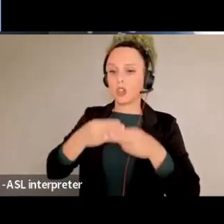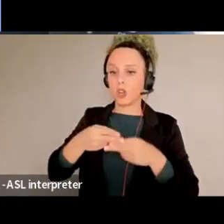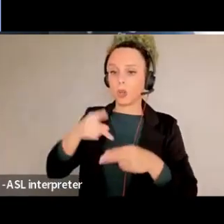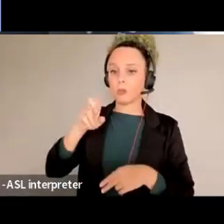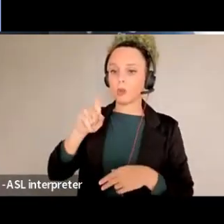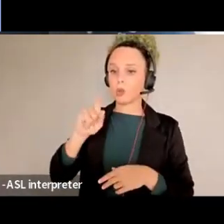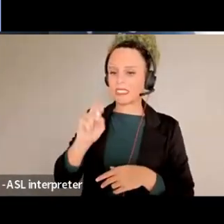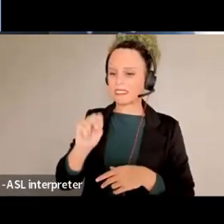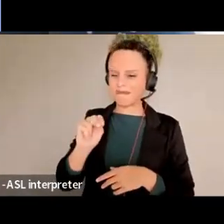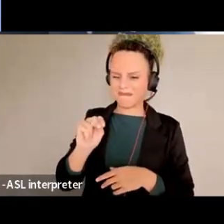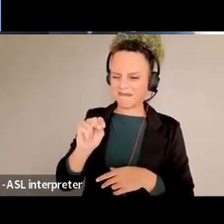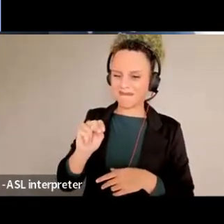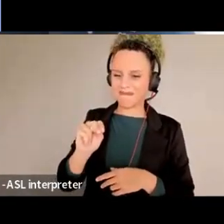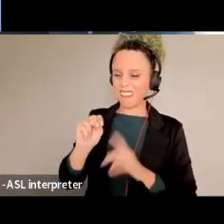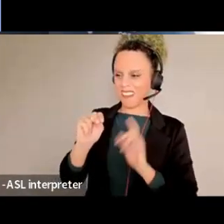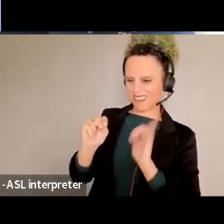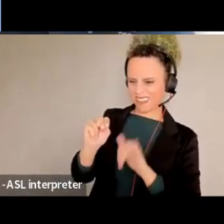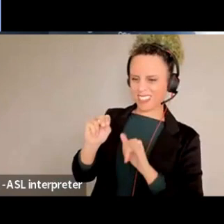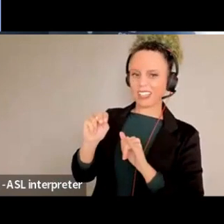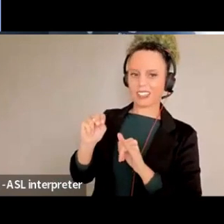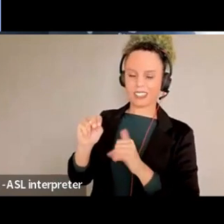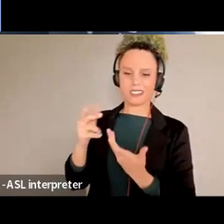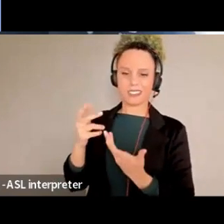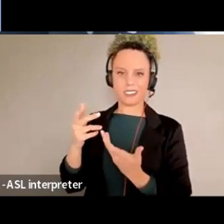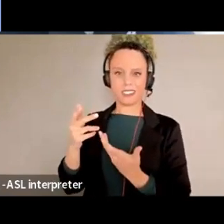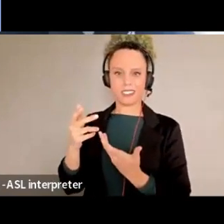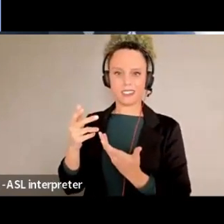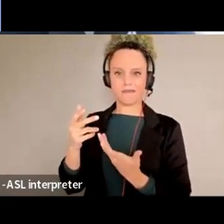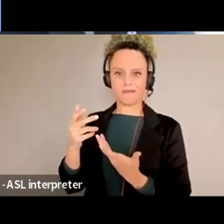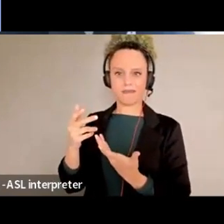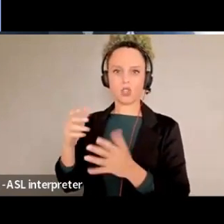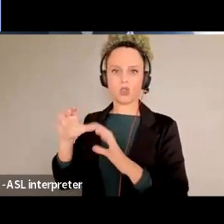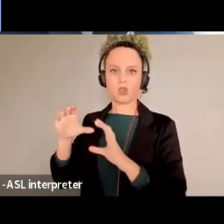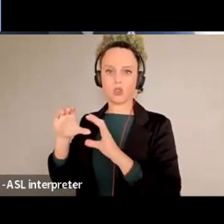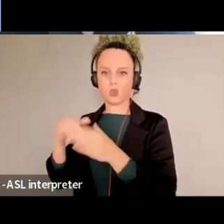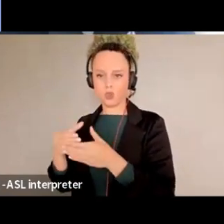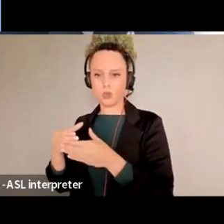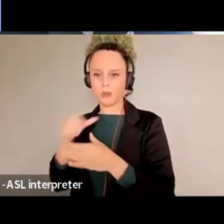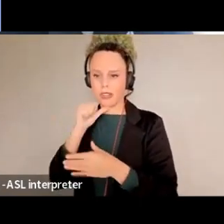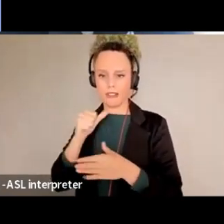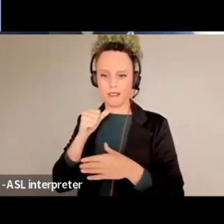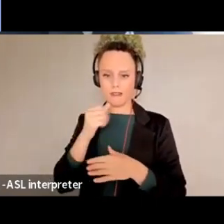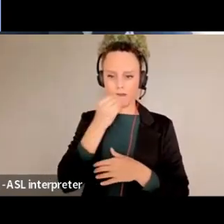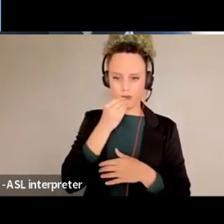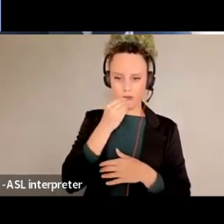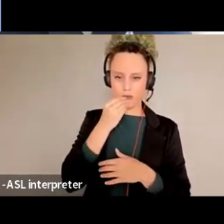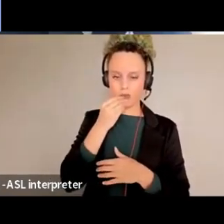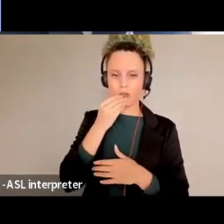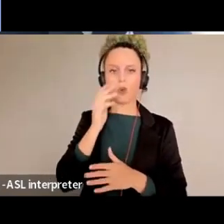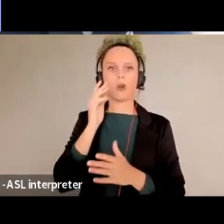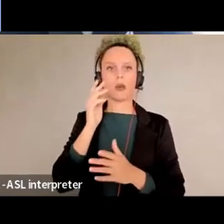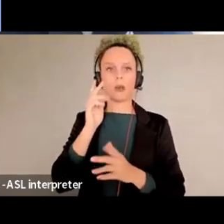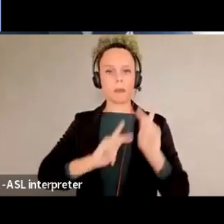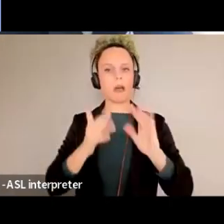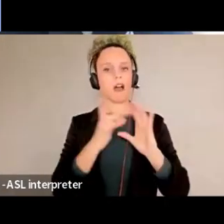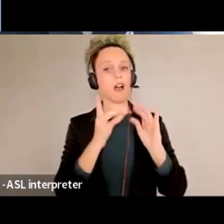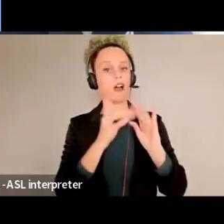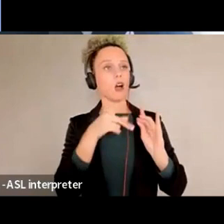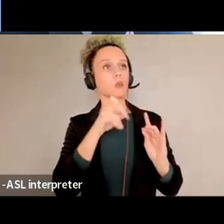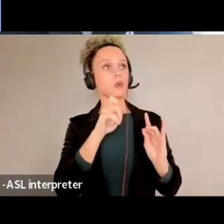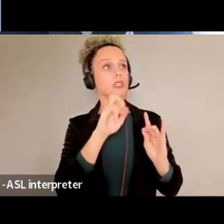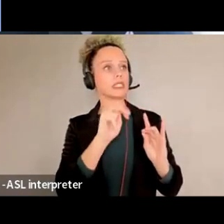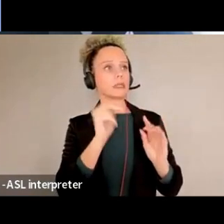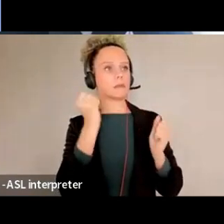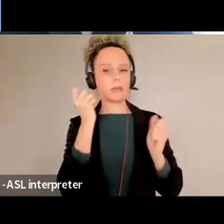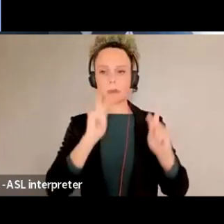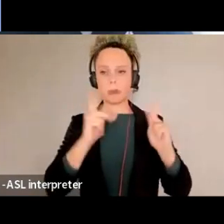it's not accurate to call a food a protein, right? There's no food group called protein because it's a nutrient and not a food. So when you say protein, a lot of people